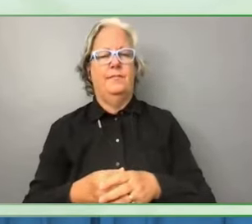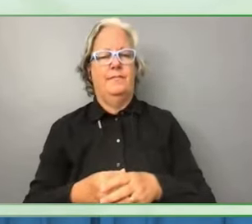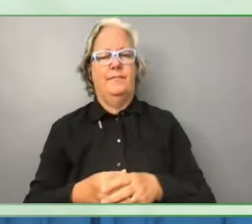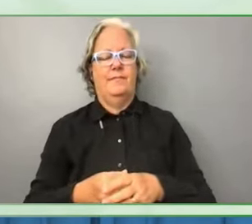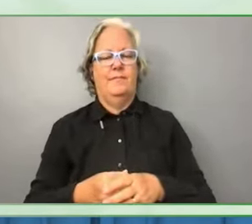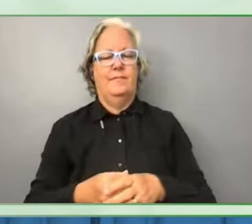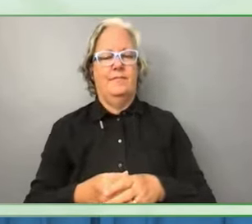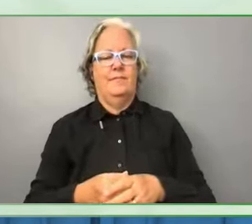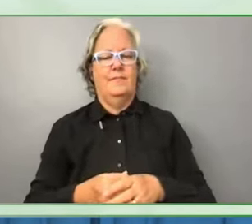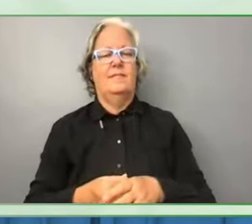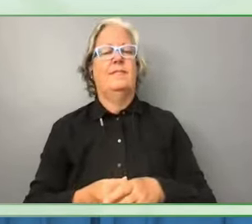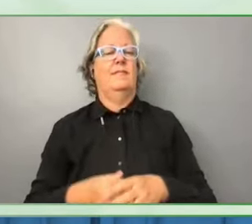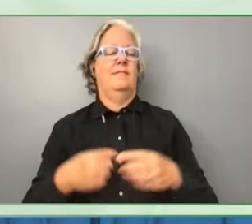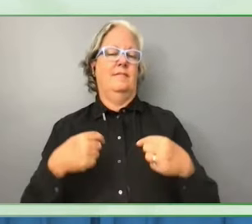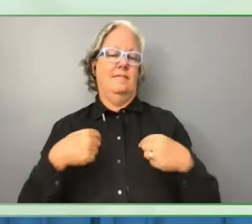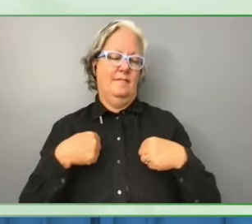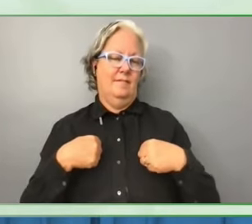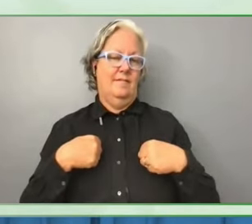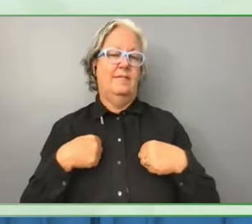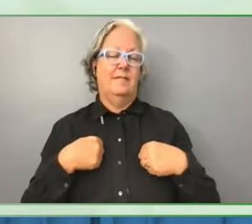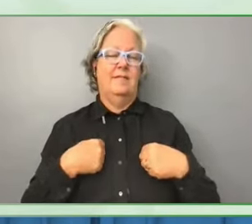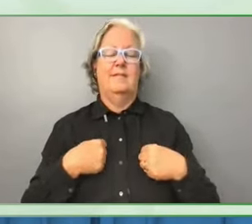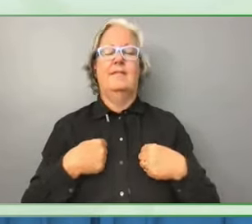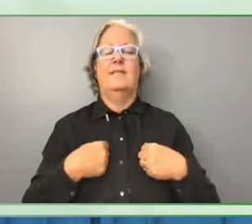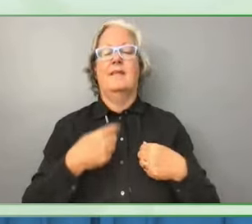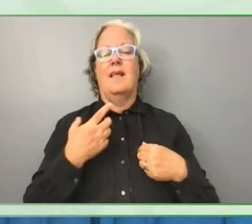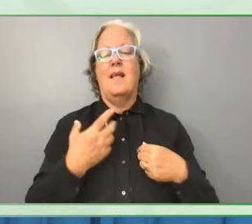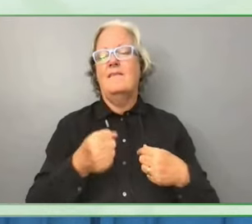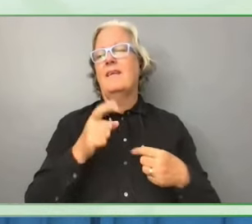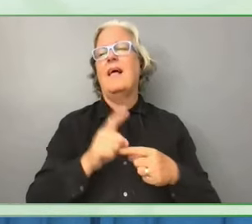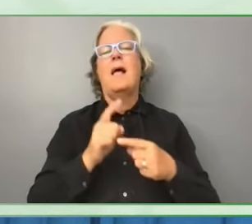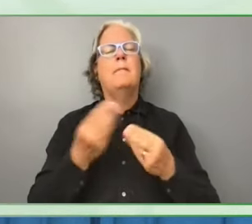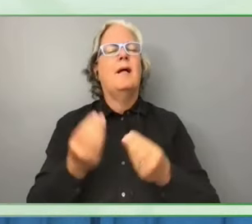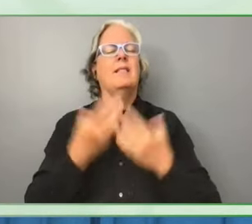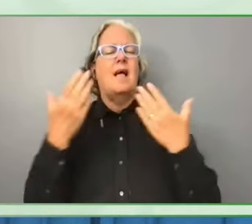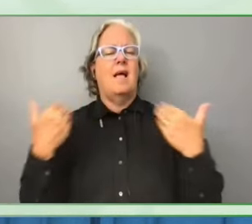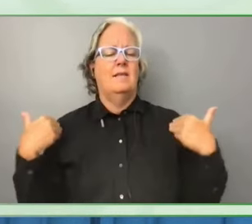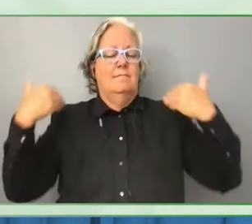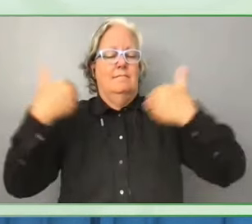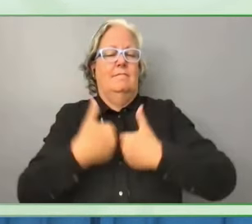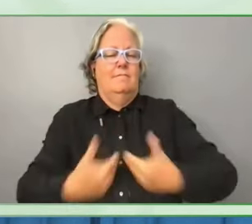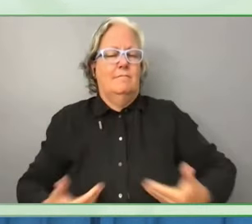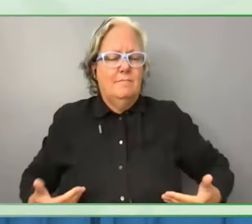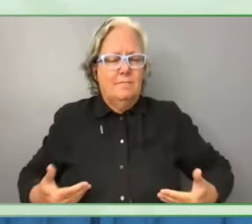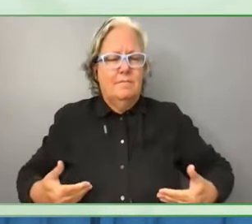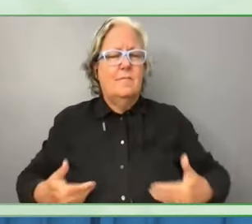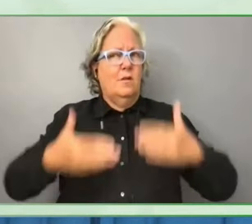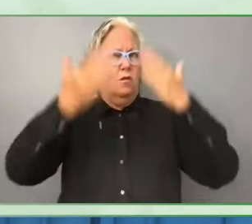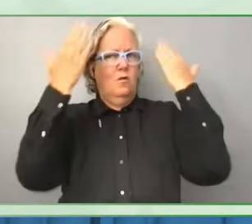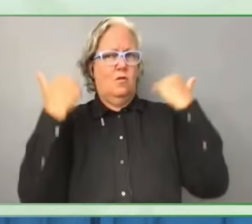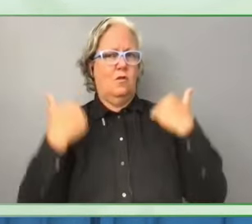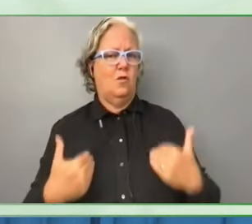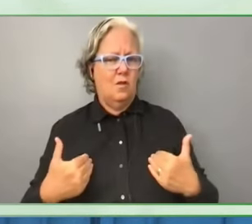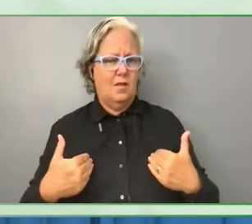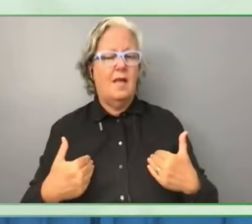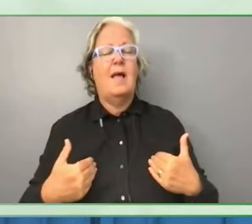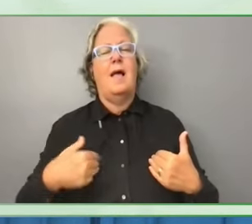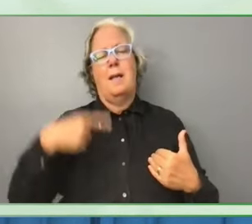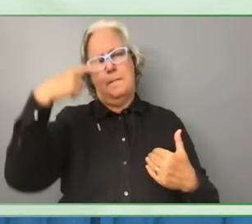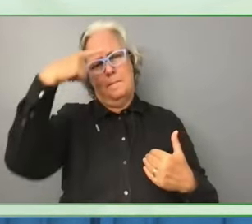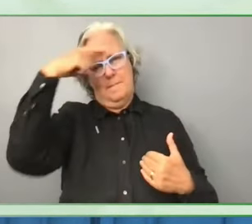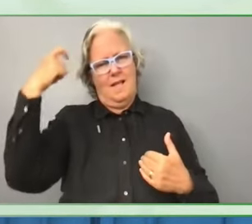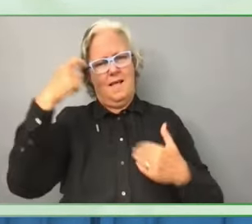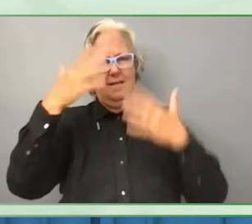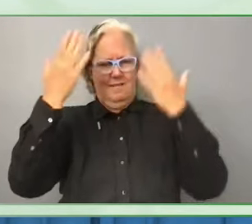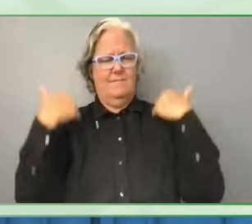Asian woman wearing the cream color blazer, long hair and black hair, have a long and black hair. I will